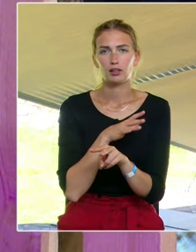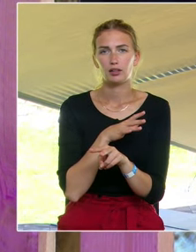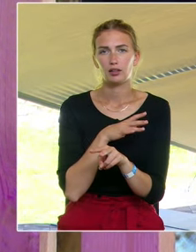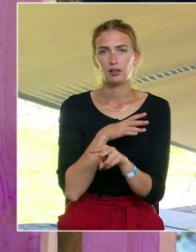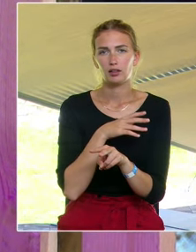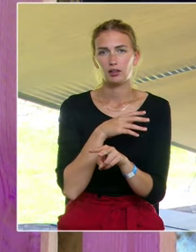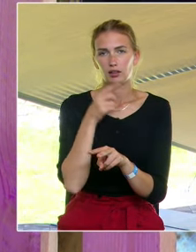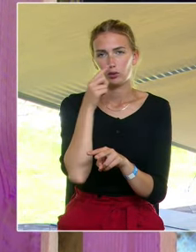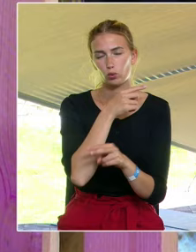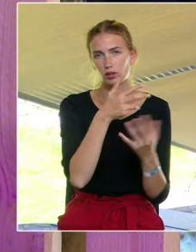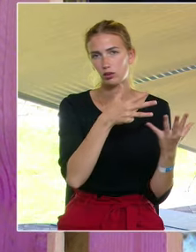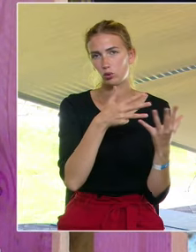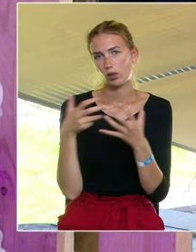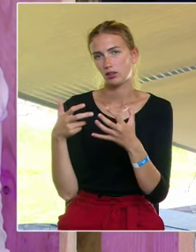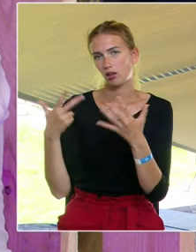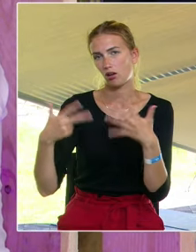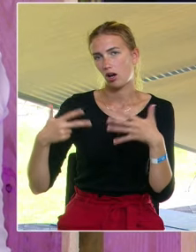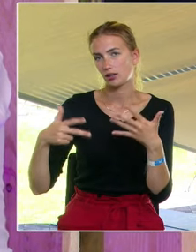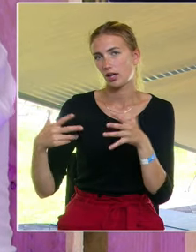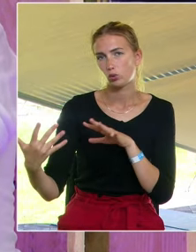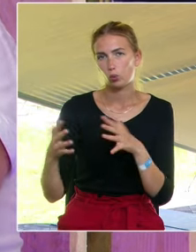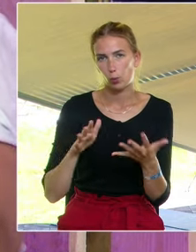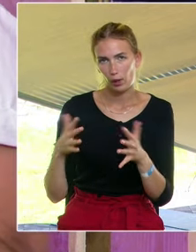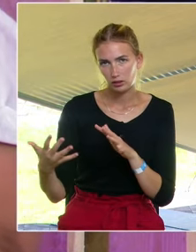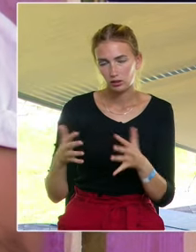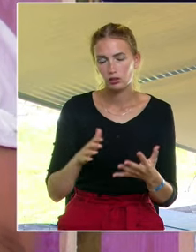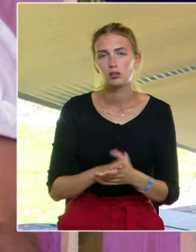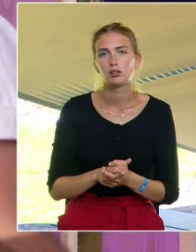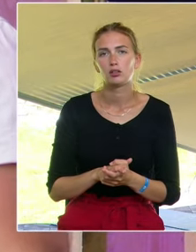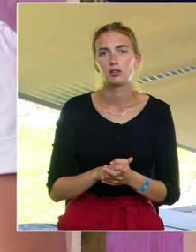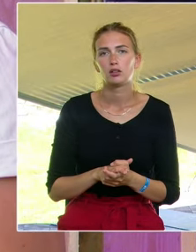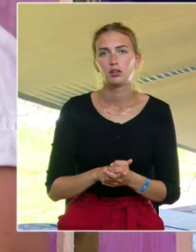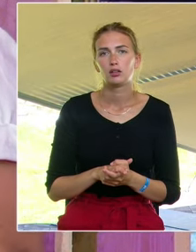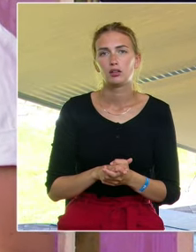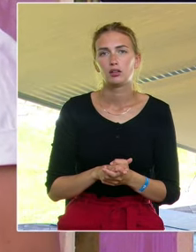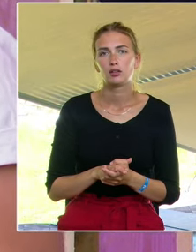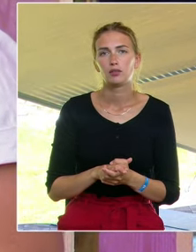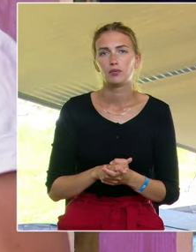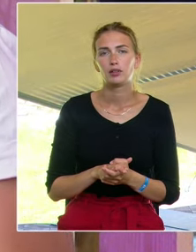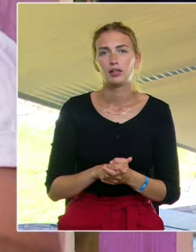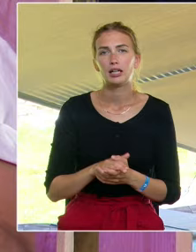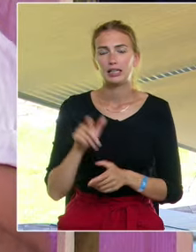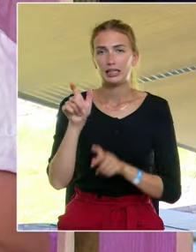in 1980 something, and little, obviously, it's like with a cave, there's very little to do, so people start sort of